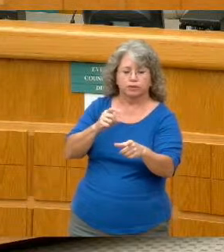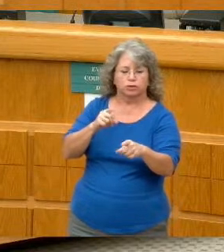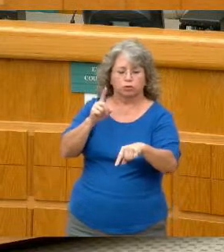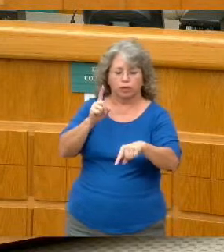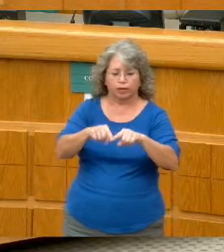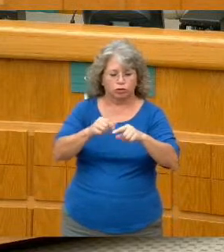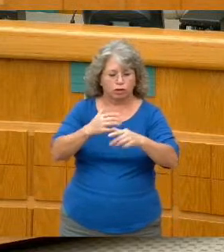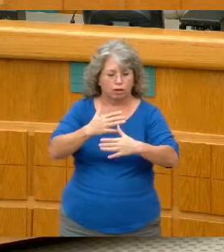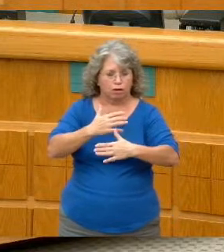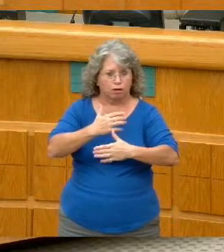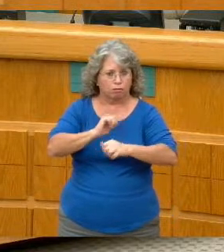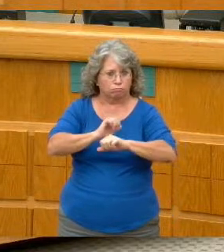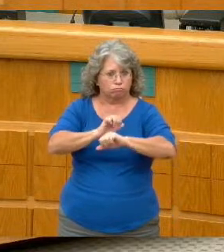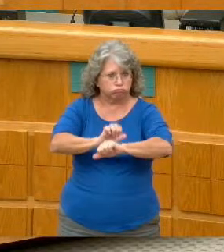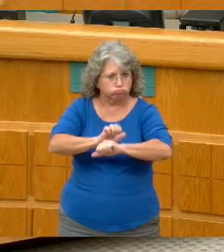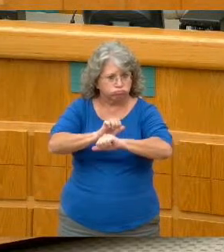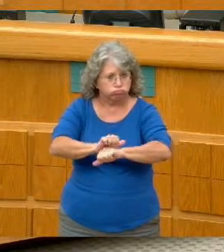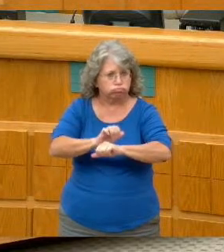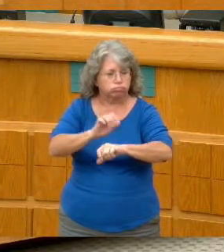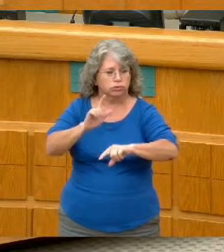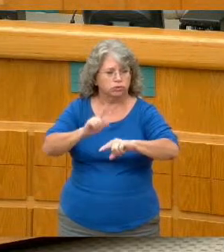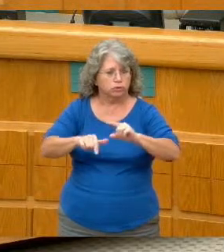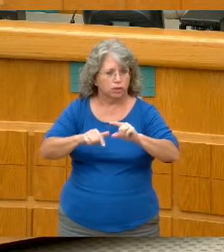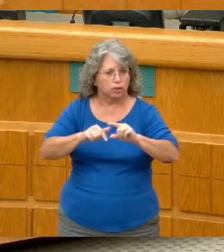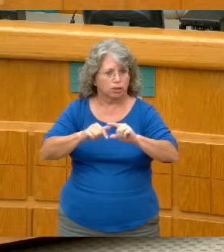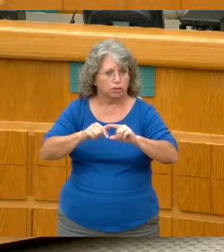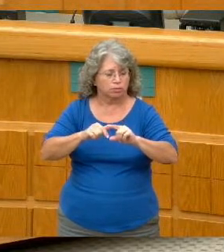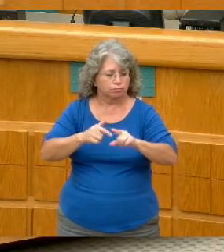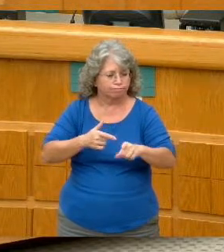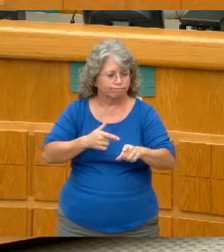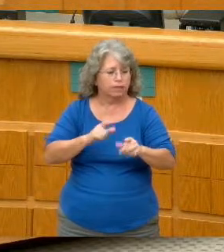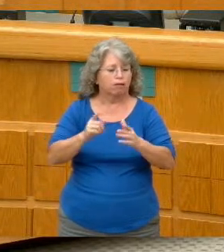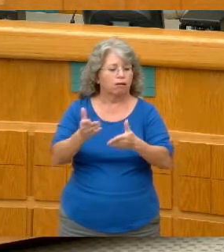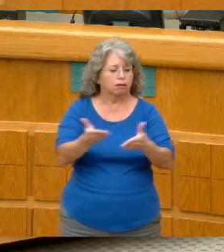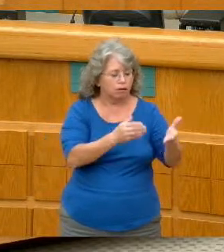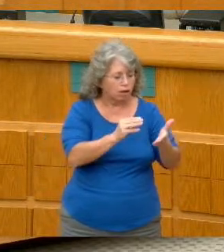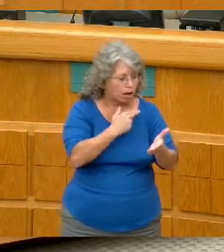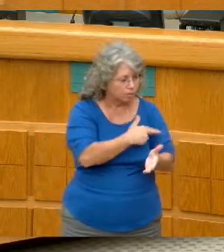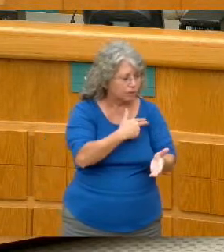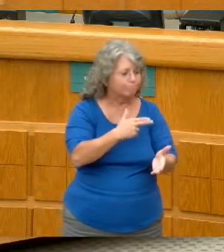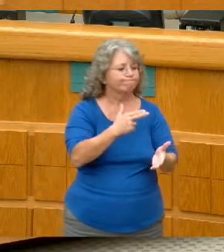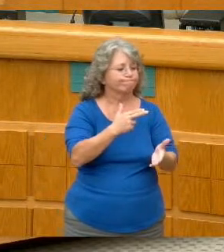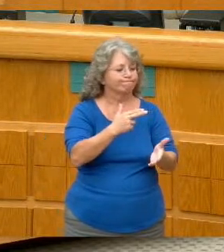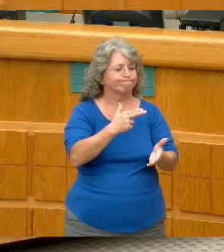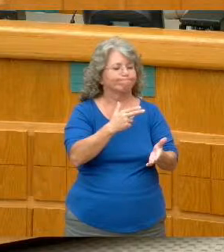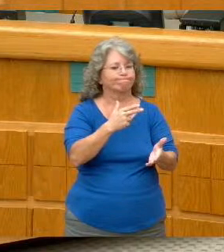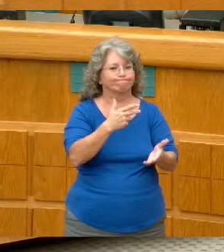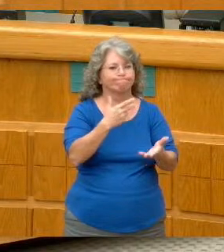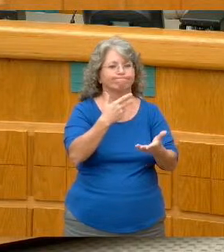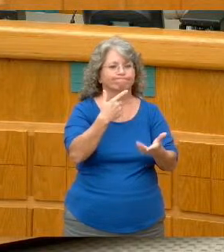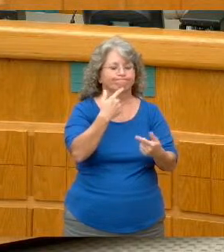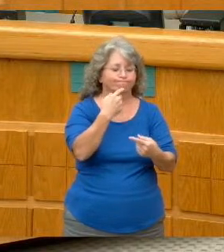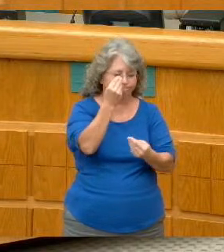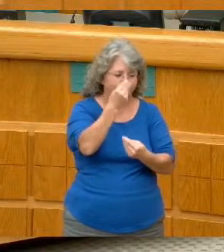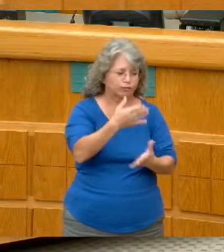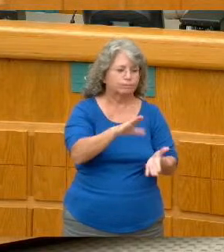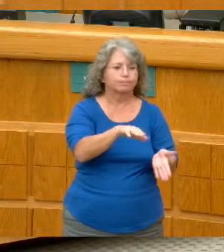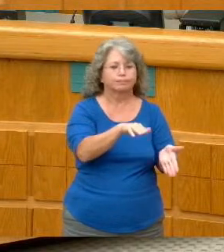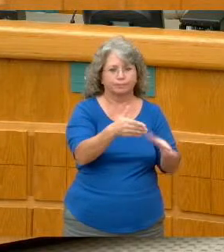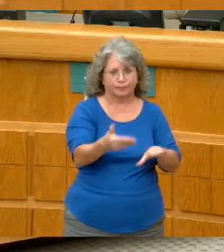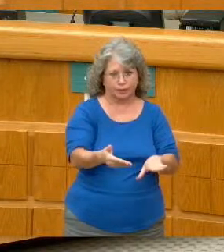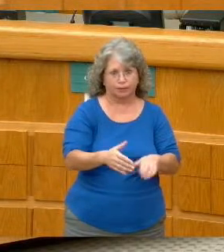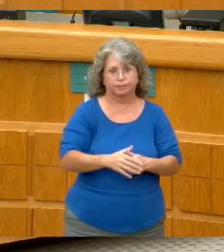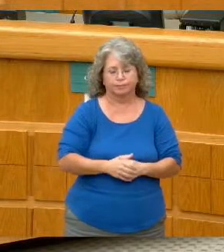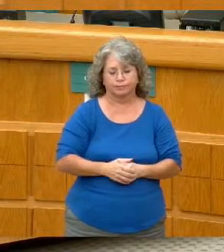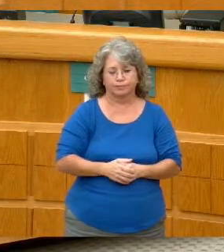So the baby was not able to be resuscitated, and the baby was later pronounced dead. The autopsy from the medical examiner